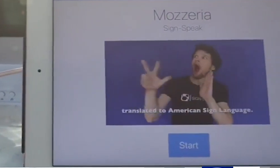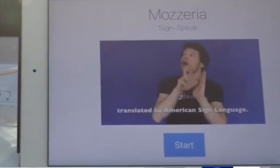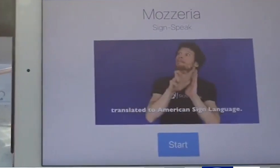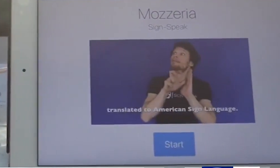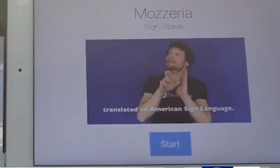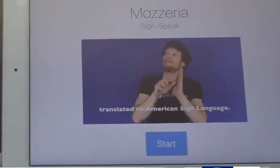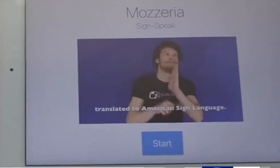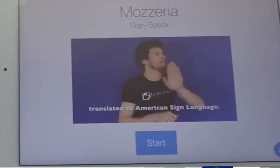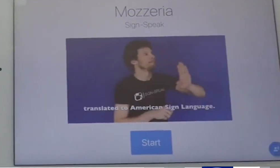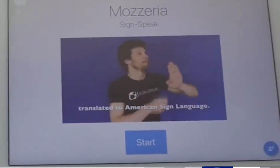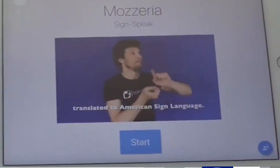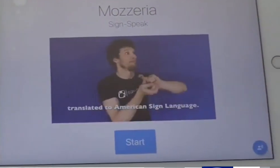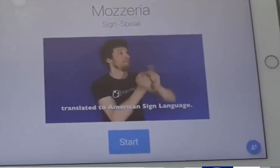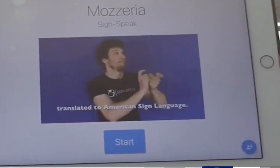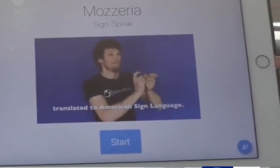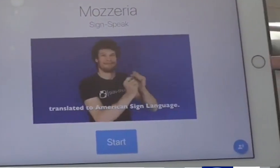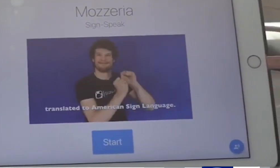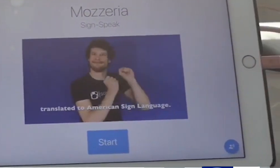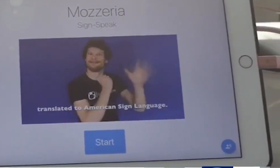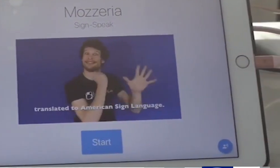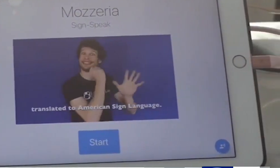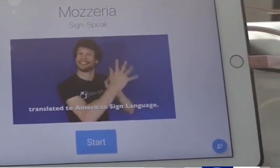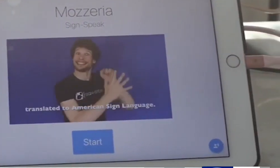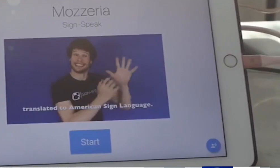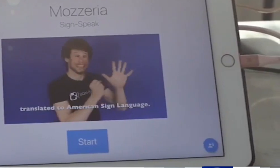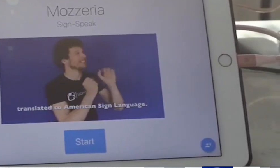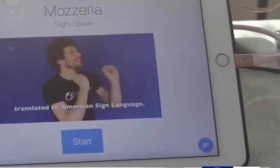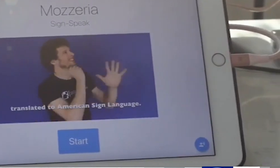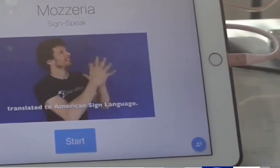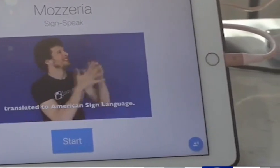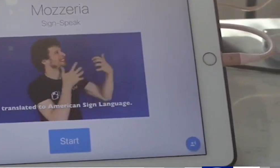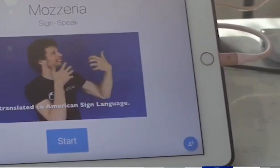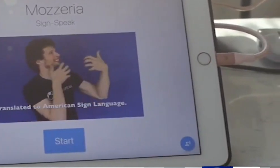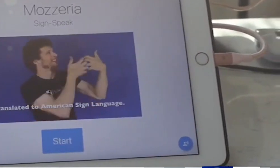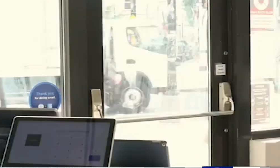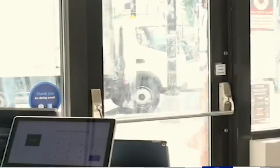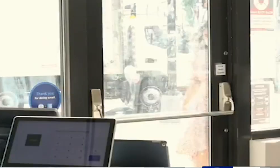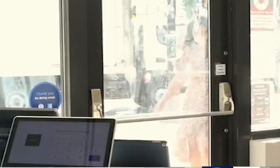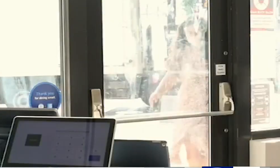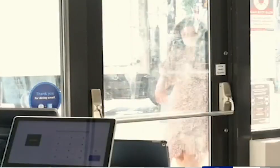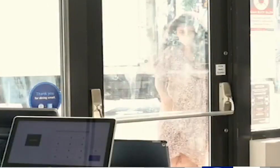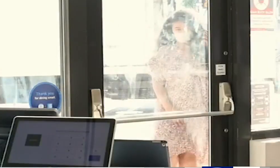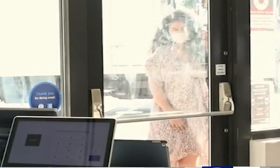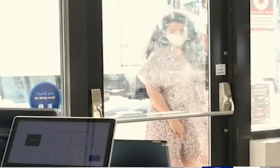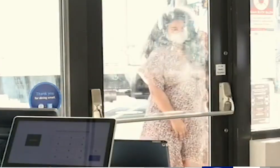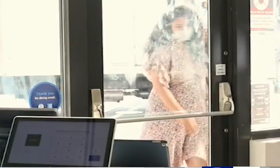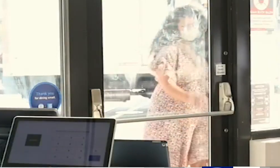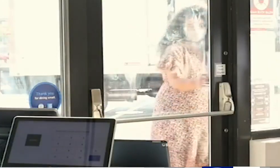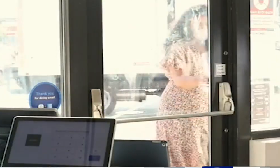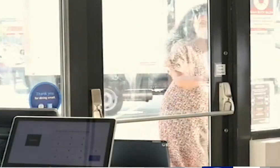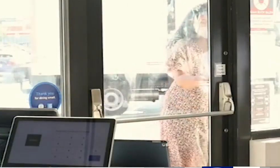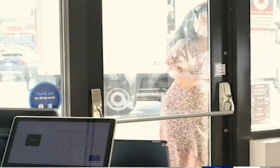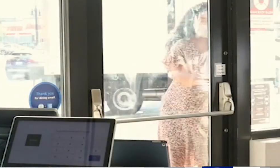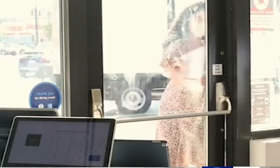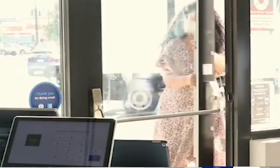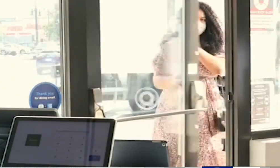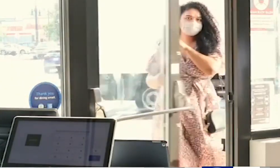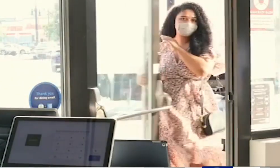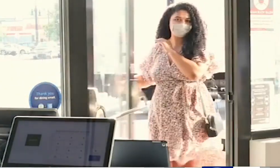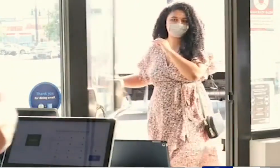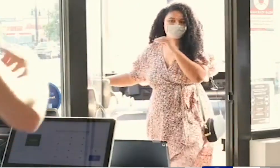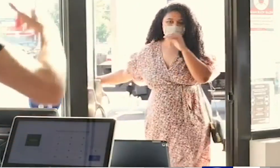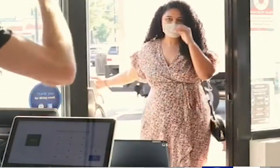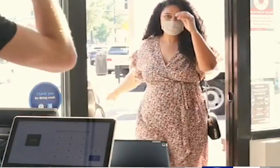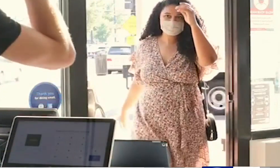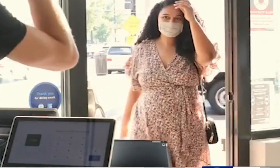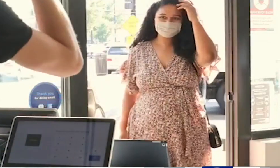RIT computer science graduate and an NTID RIT grad, as well as another founder, Yamalek, Piana, who I